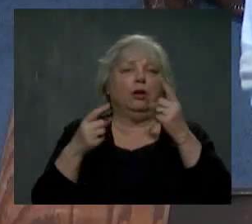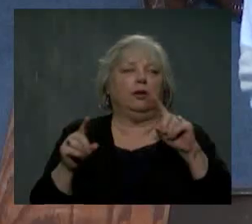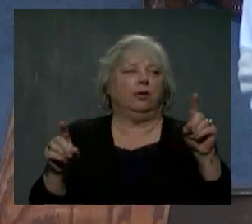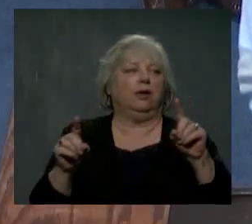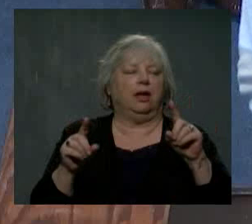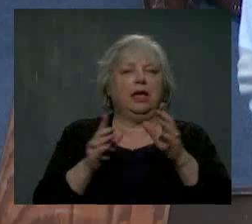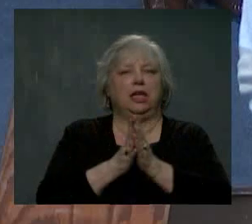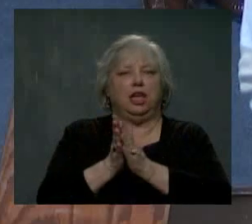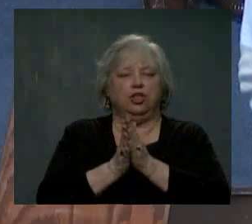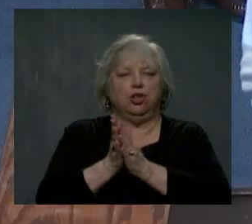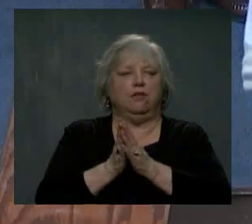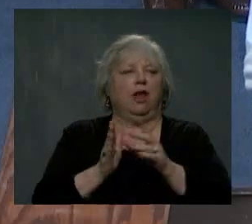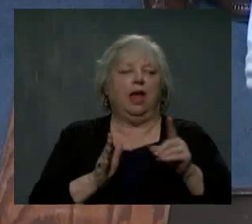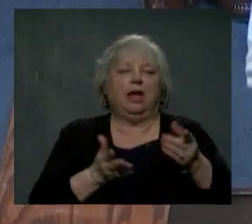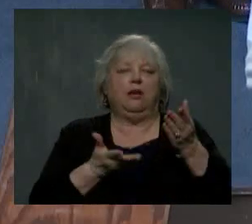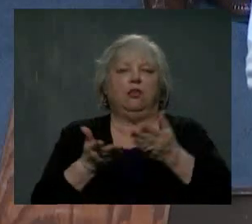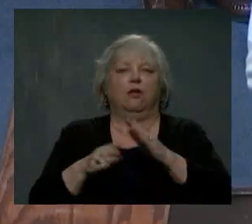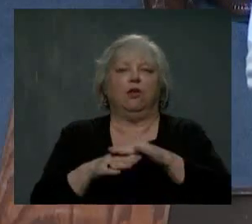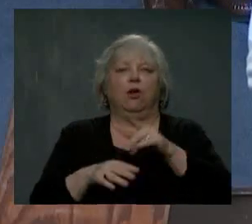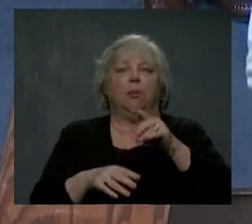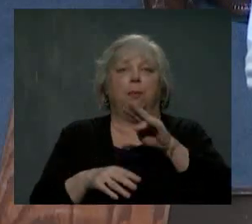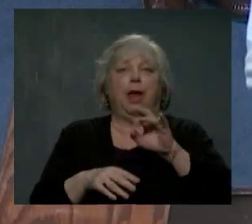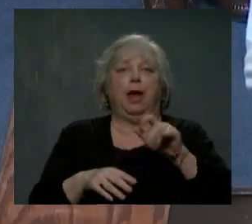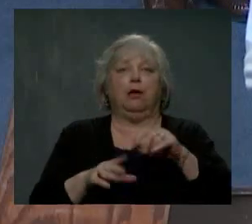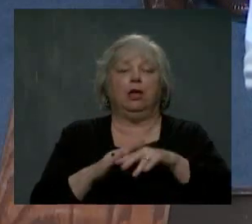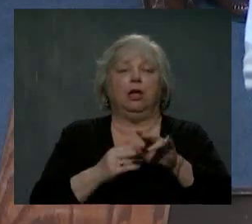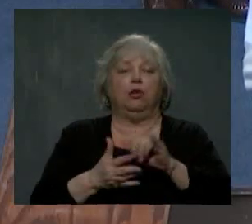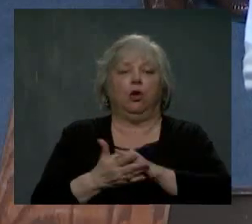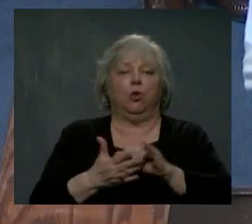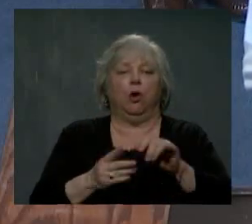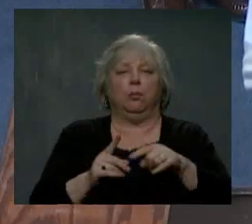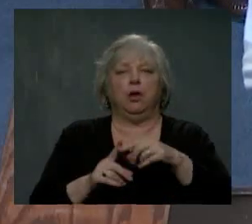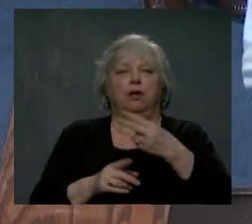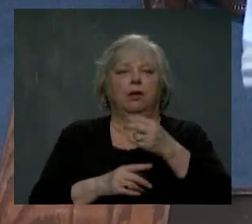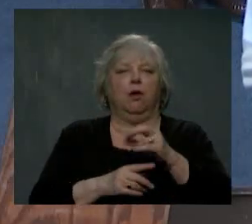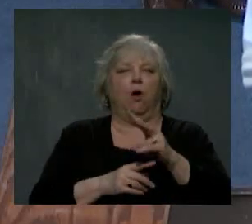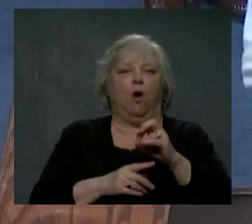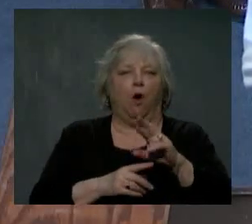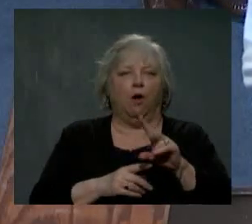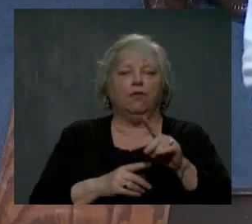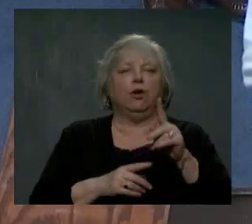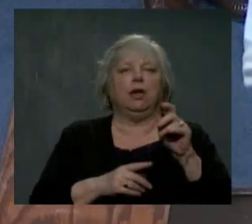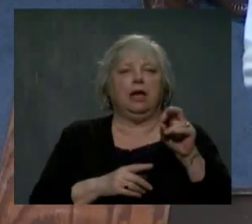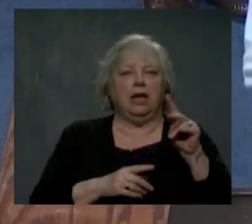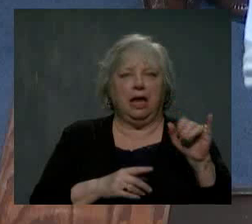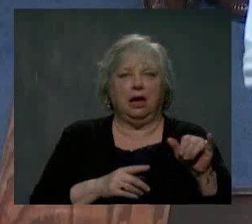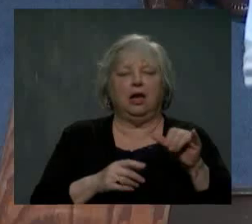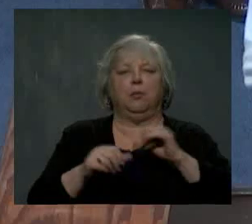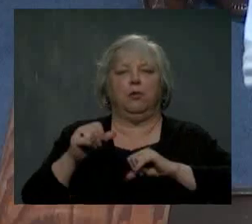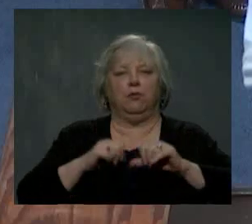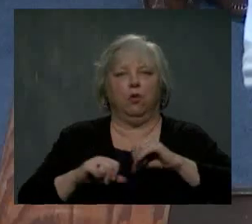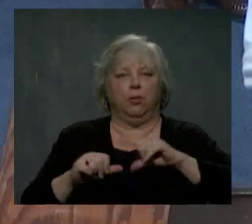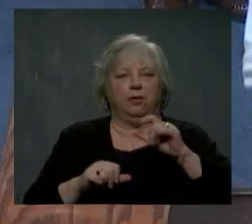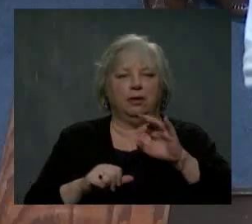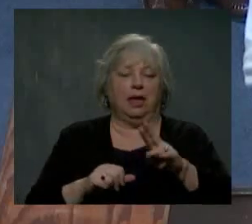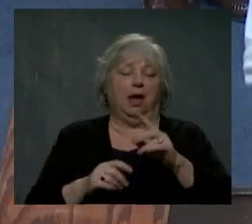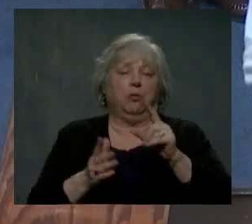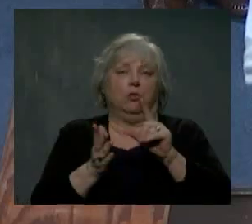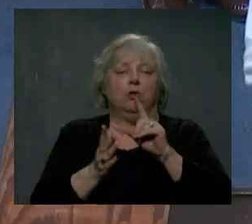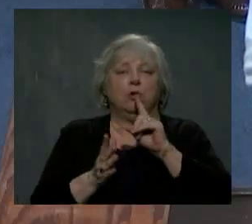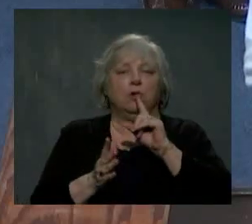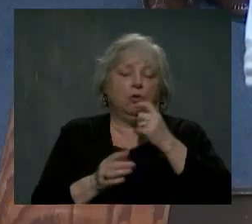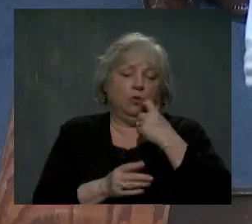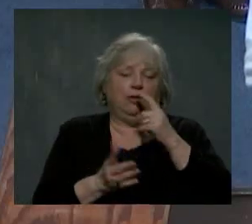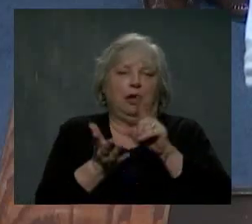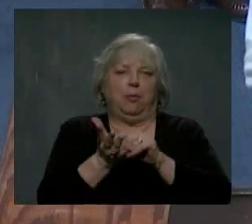last year's summit in New York. In addition, the Harvard Kennedy School Government Performance Lab recently published another article